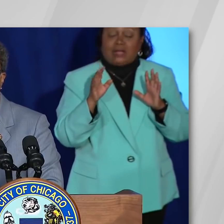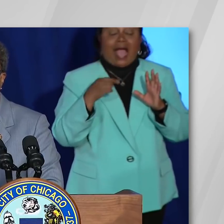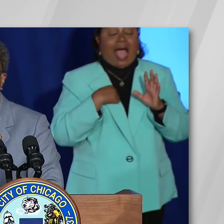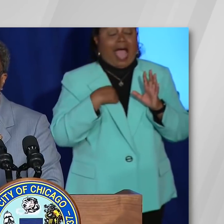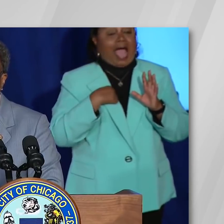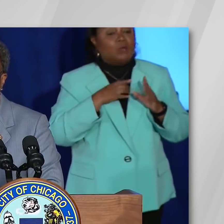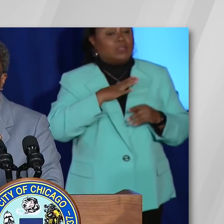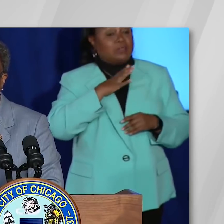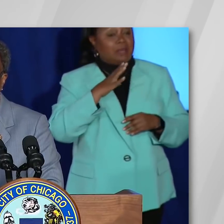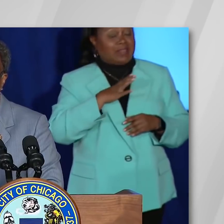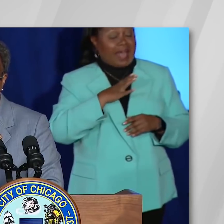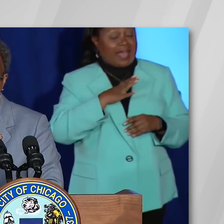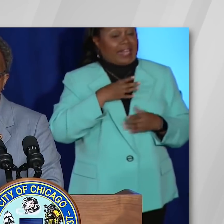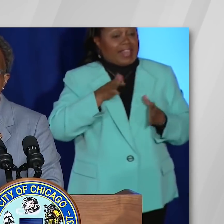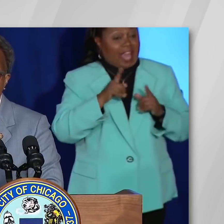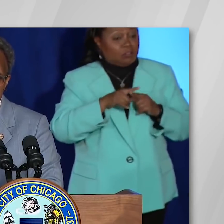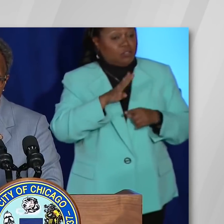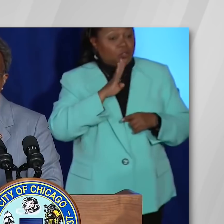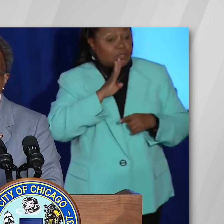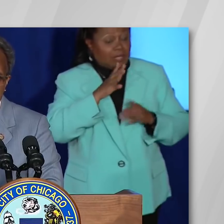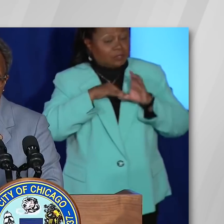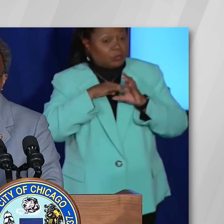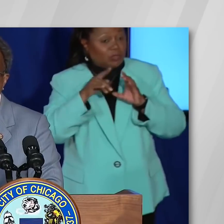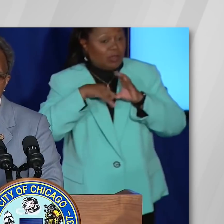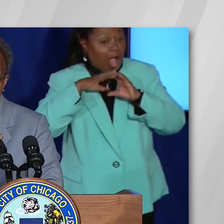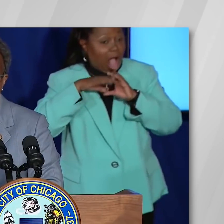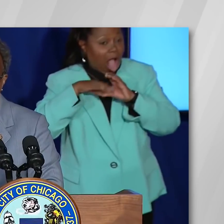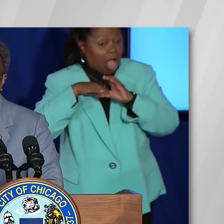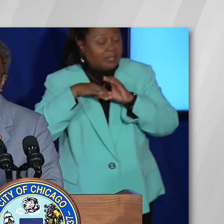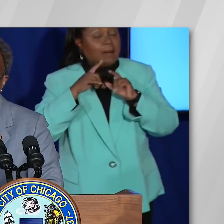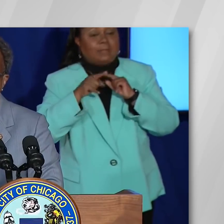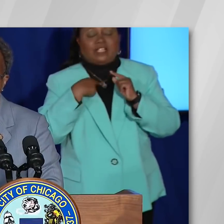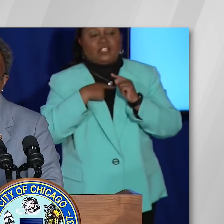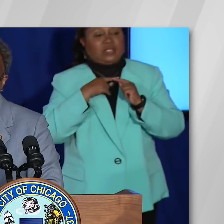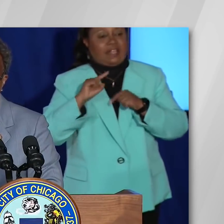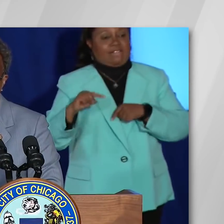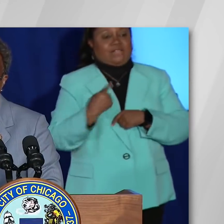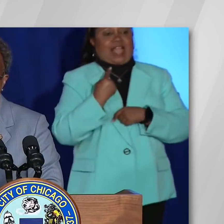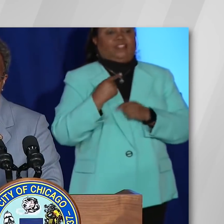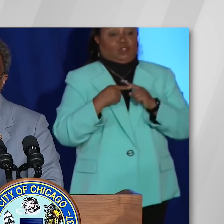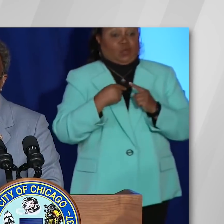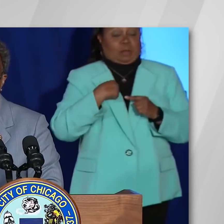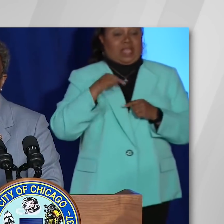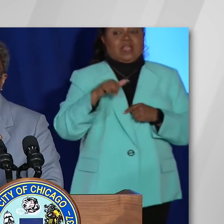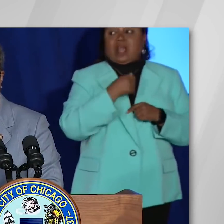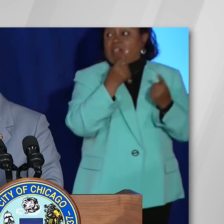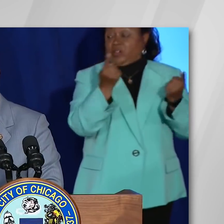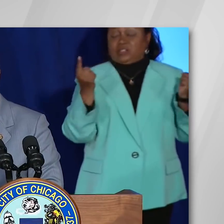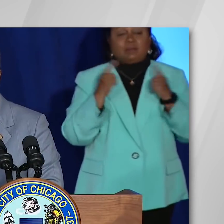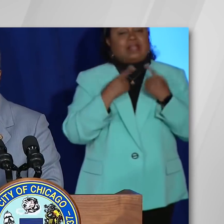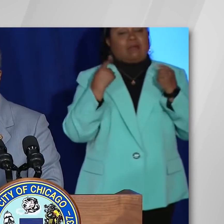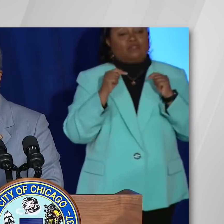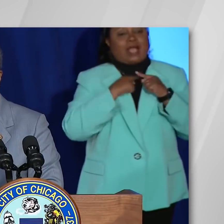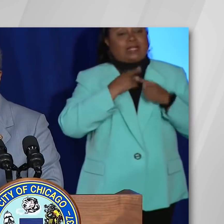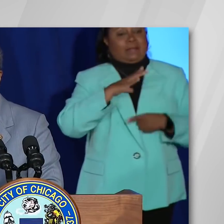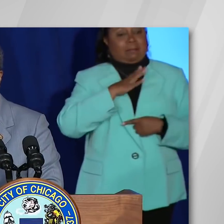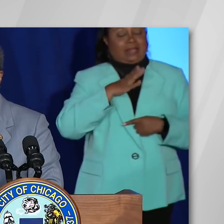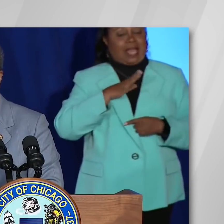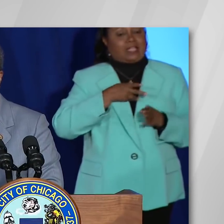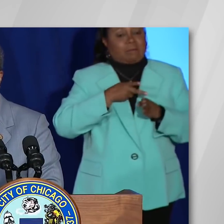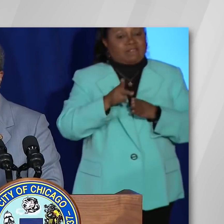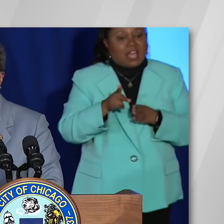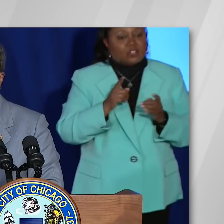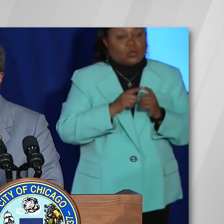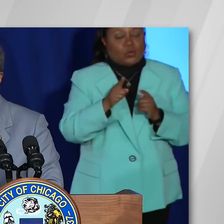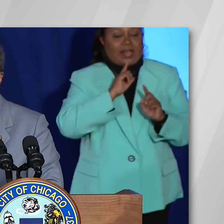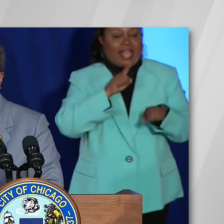I was polite and allowed you to spew your rhetoric, which is offensive to me and others, but I'm trying to be polite and